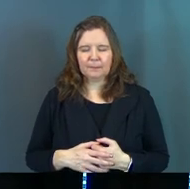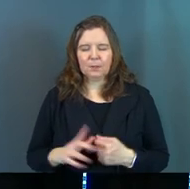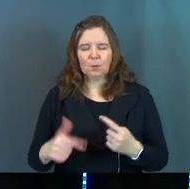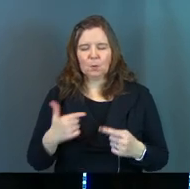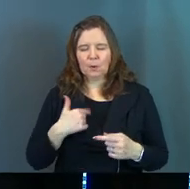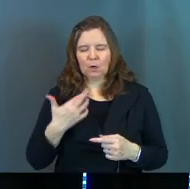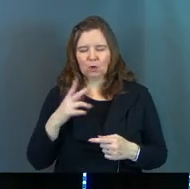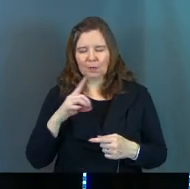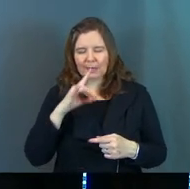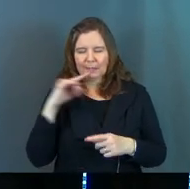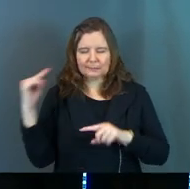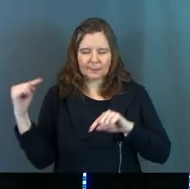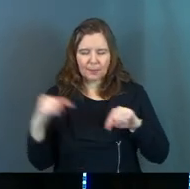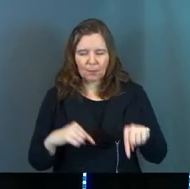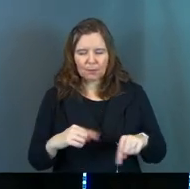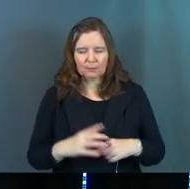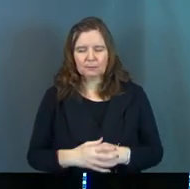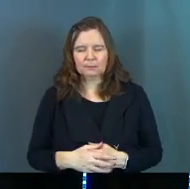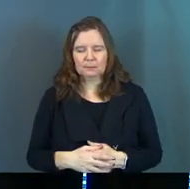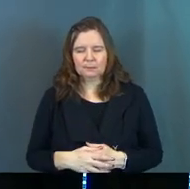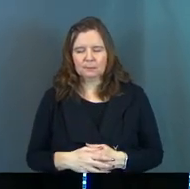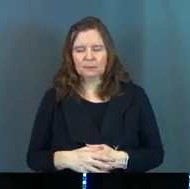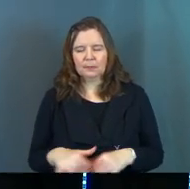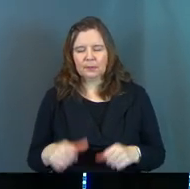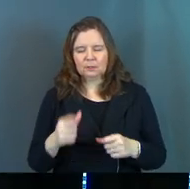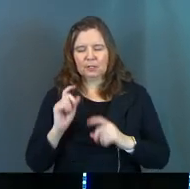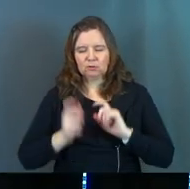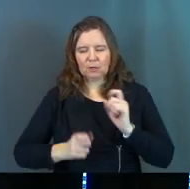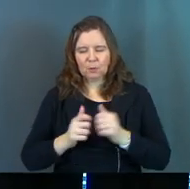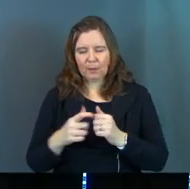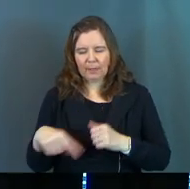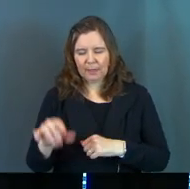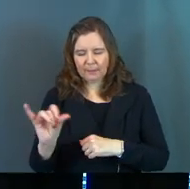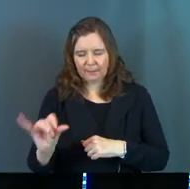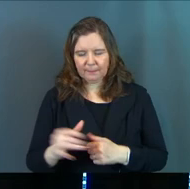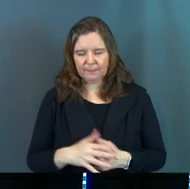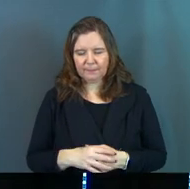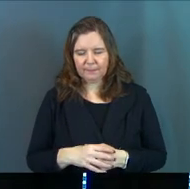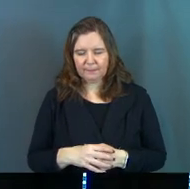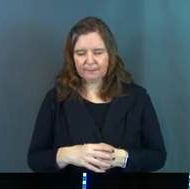So that when our grandkids come along, they'll take generosity with them.